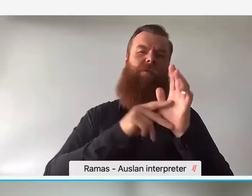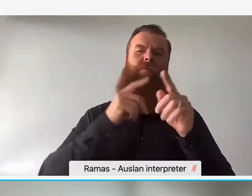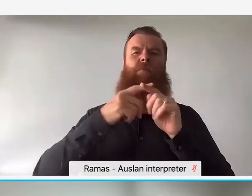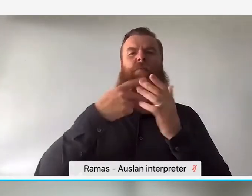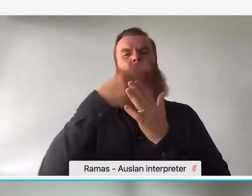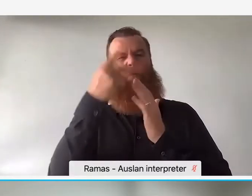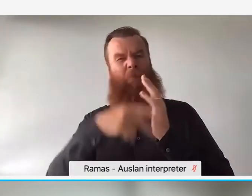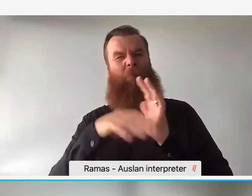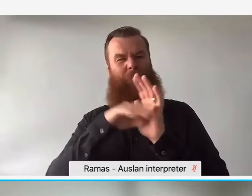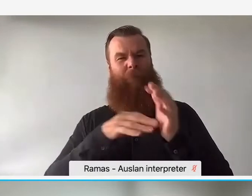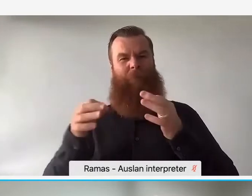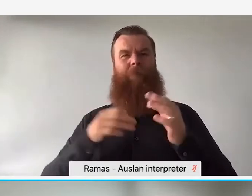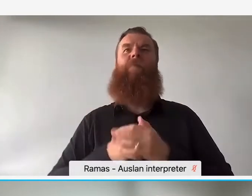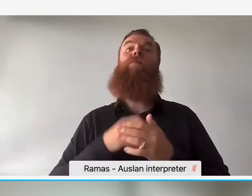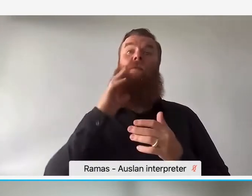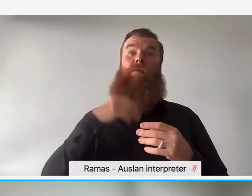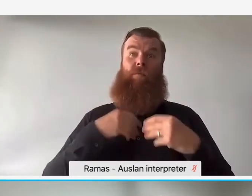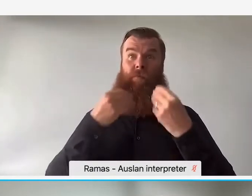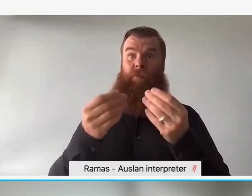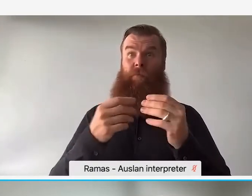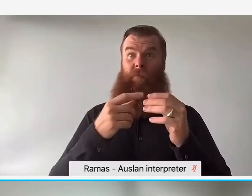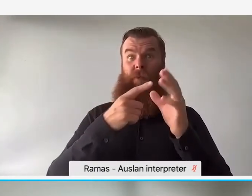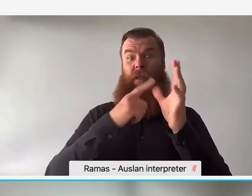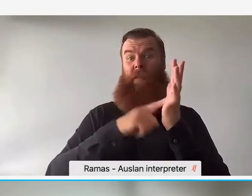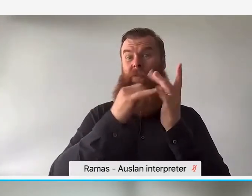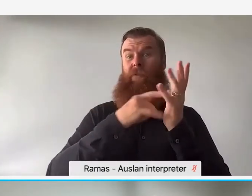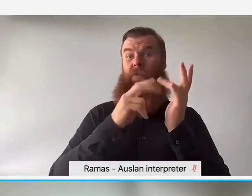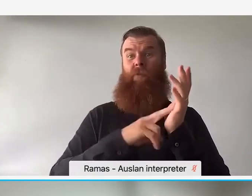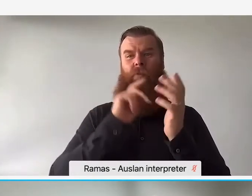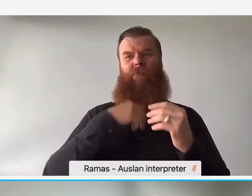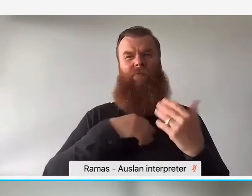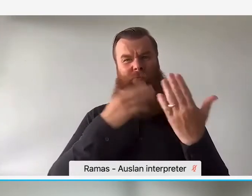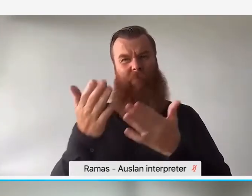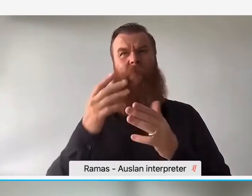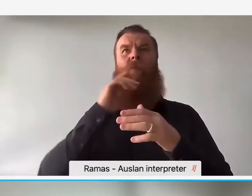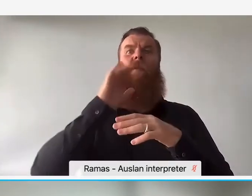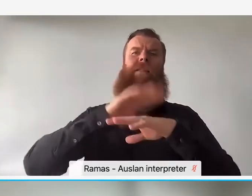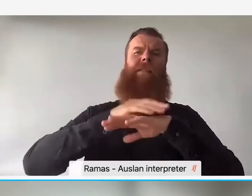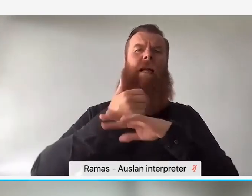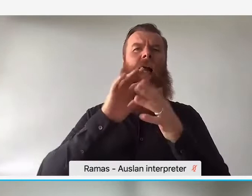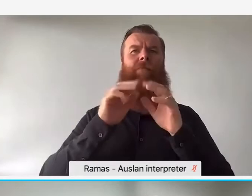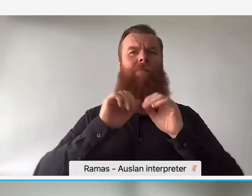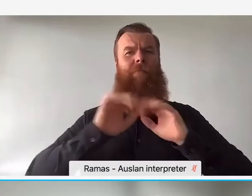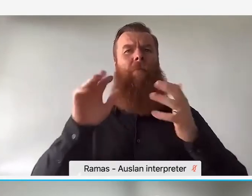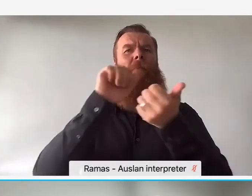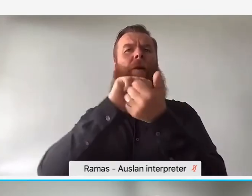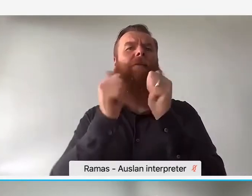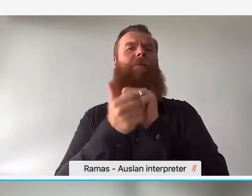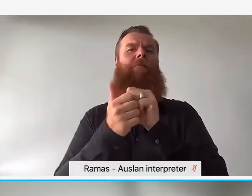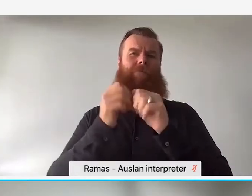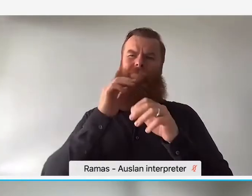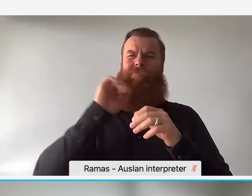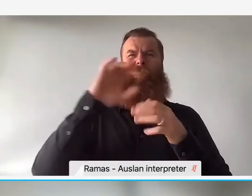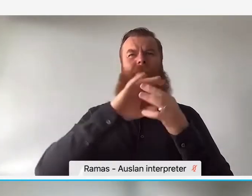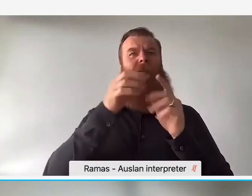handing over to Alison Boundy, who's from our implementing partner, the Pacific Labour Facility, and she'll discuss all